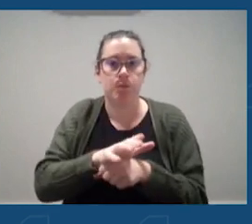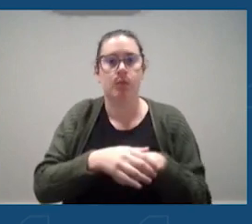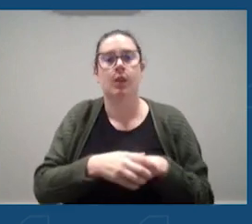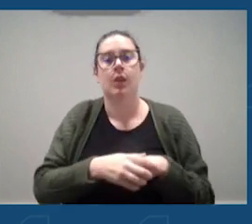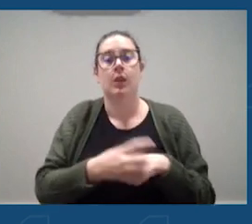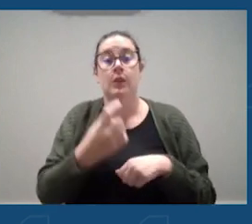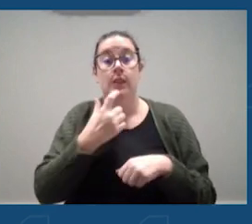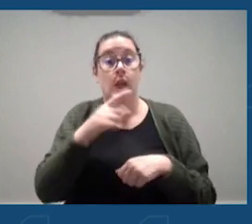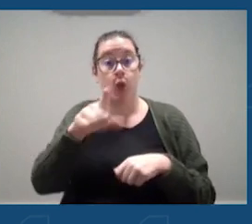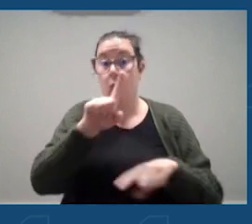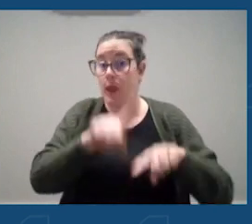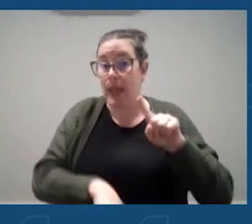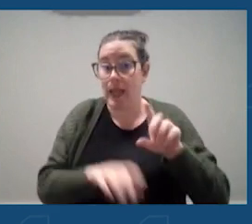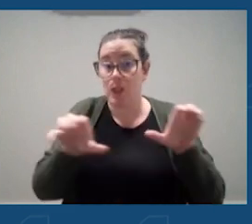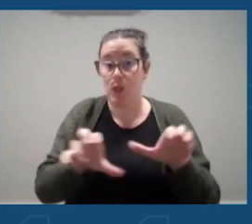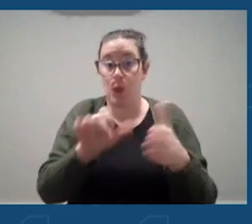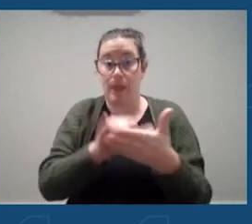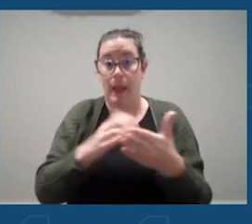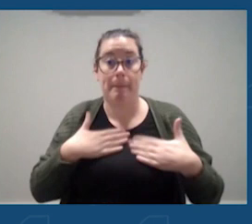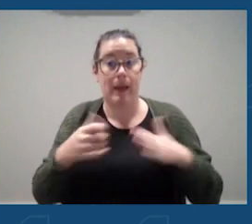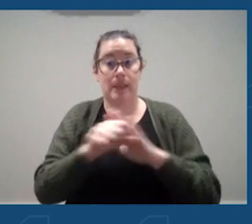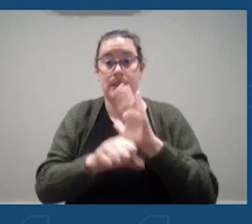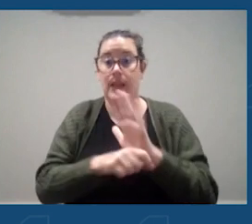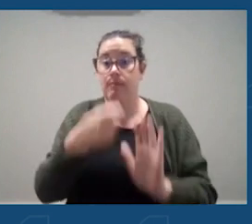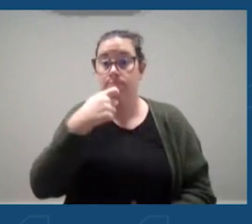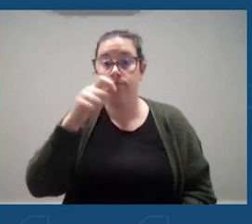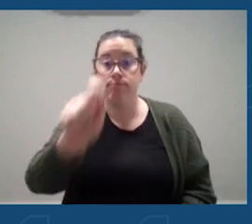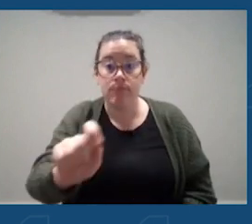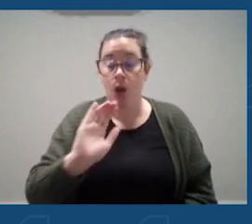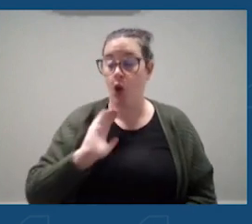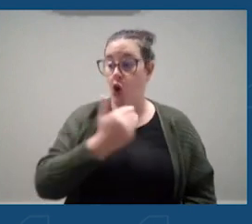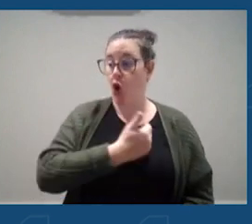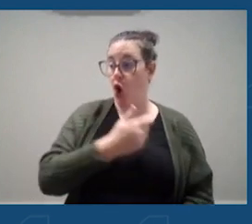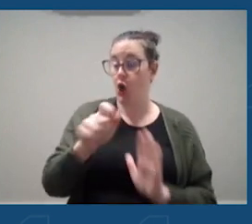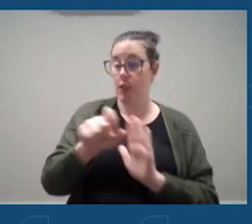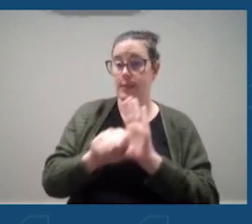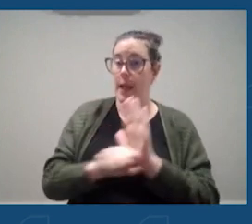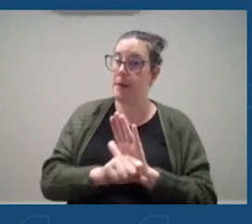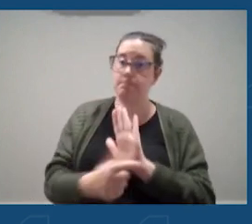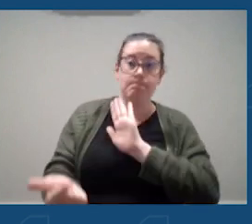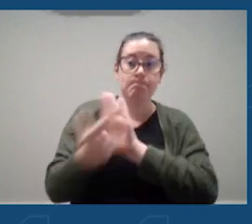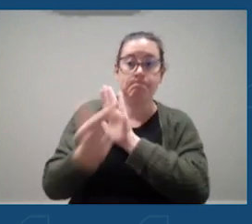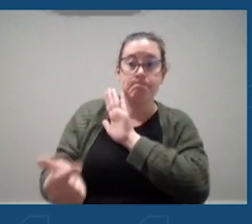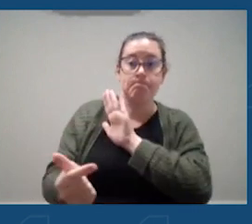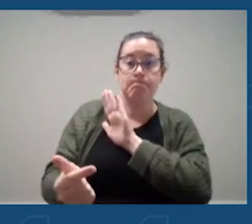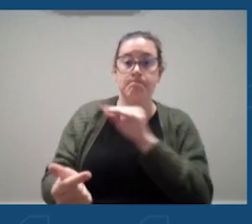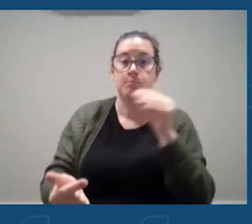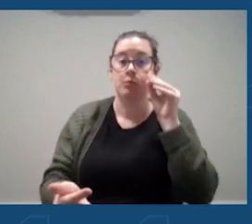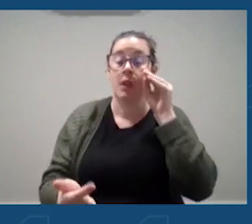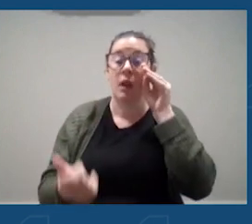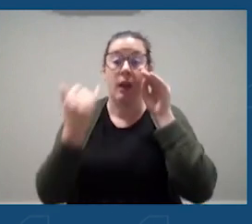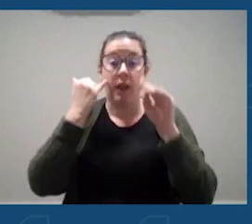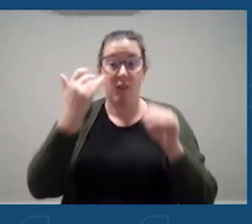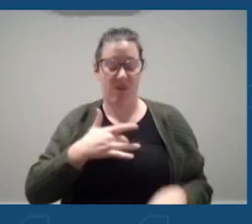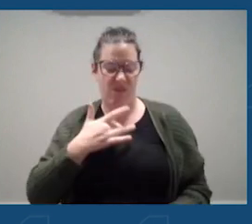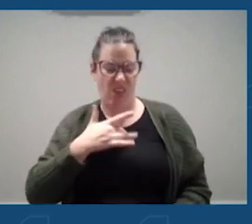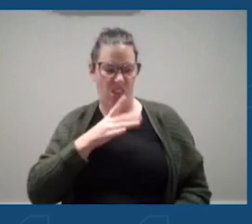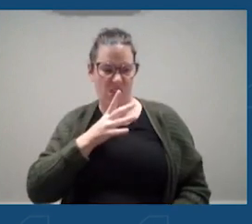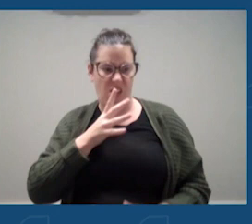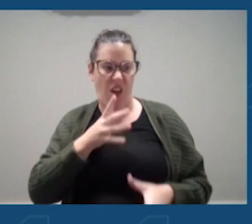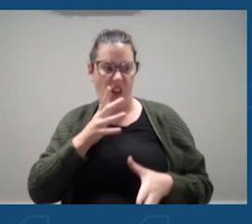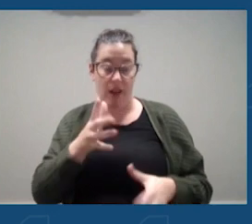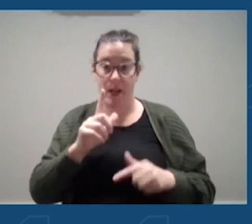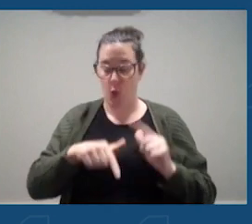you cannot do this in my state, in our state. And if you have hateful feelings and you can't deal with